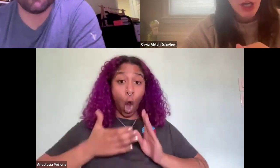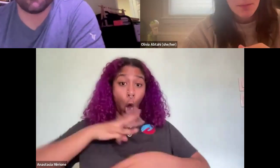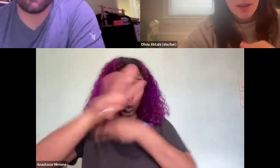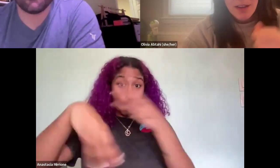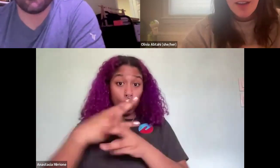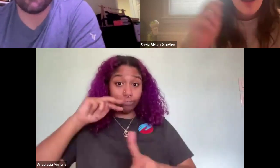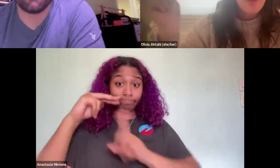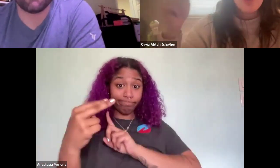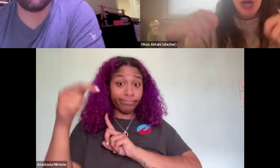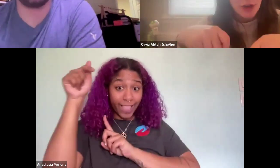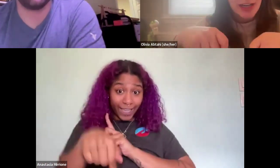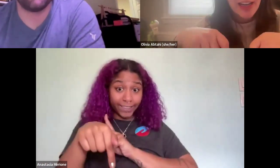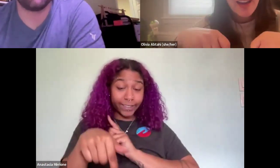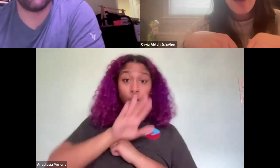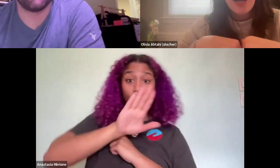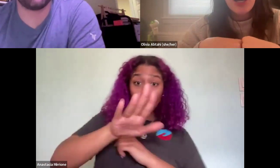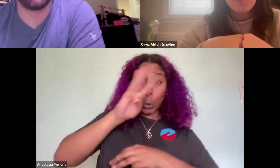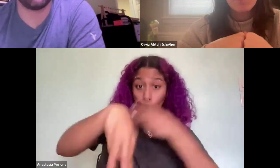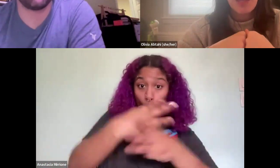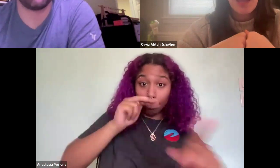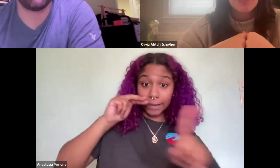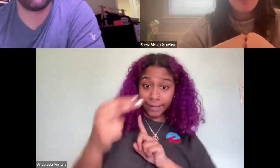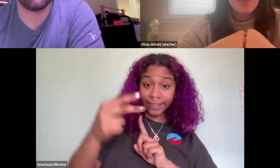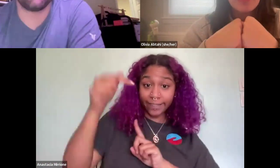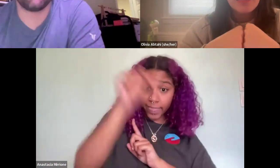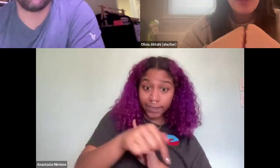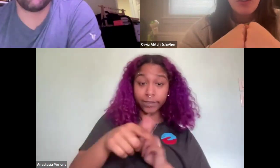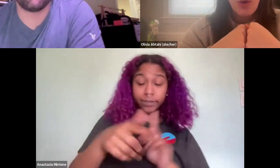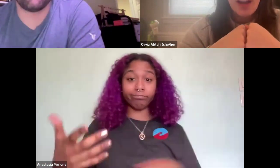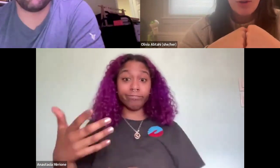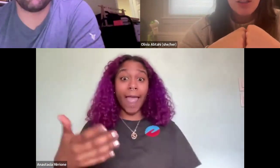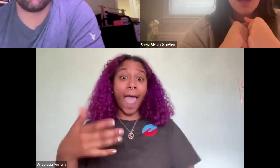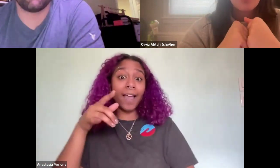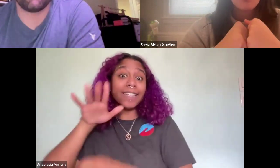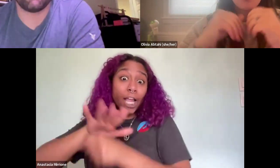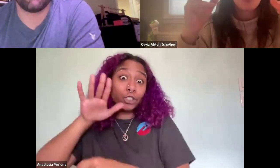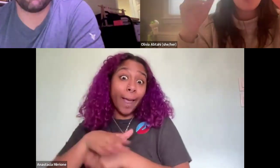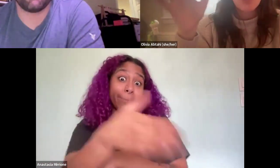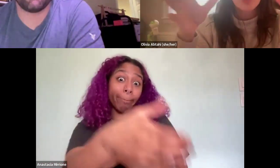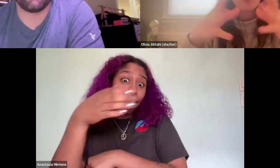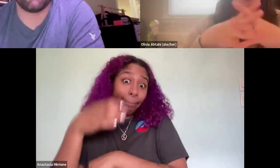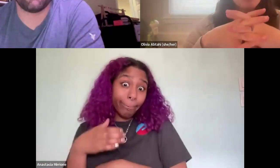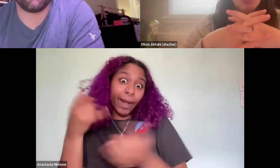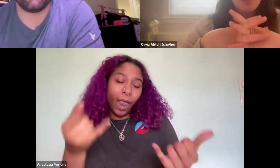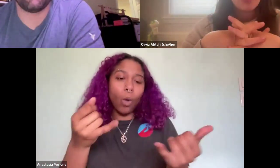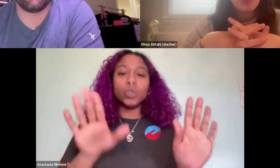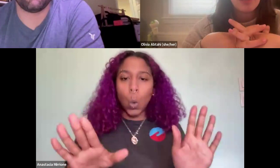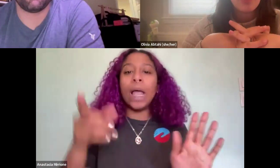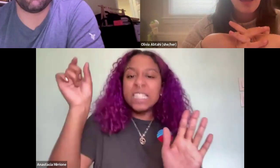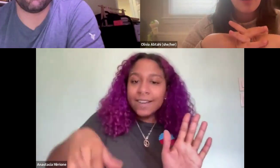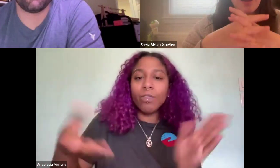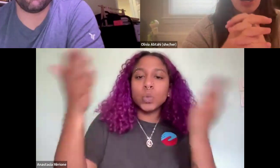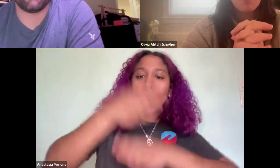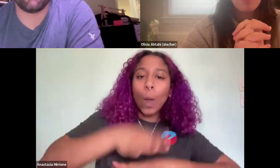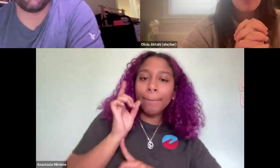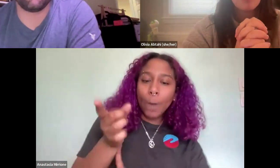the ketchup. I'm hungry. Um, and I needed those quiet moments because there's so much action, there's so much adventure, like